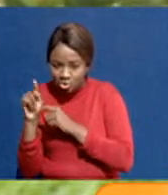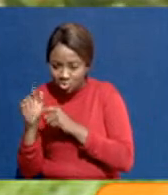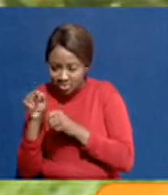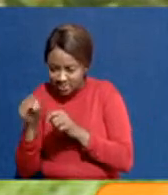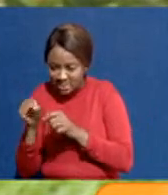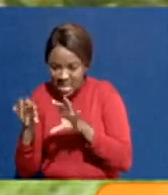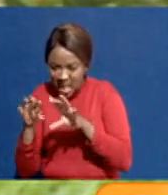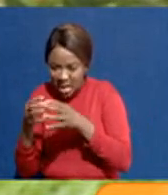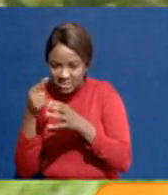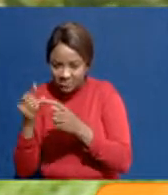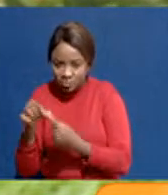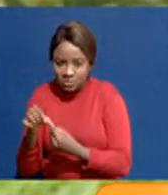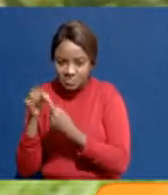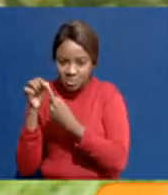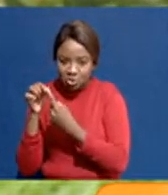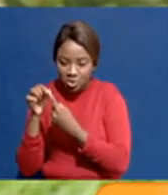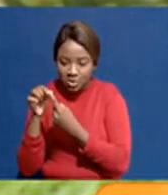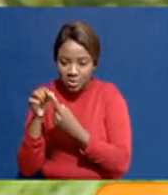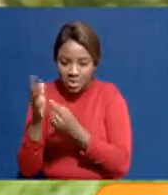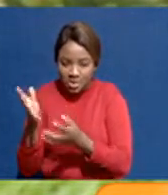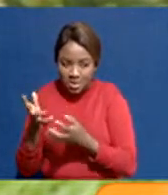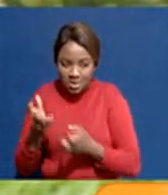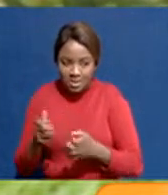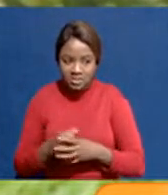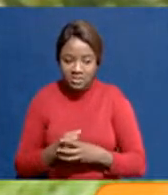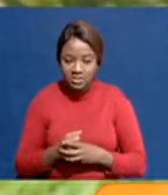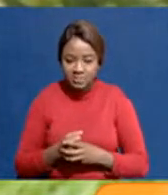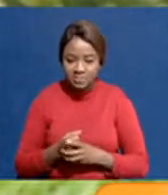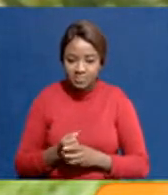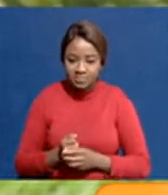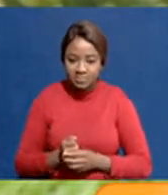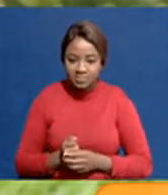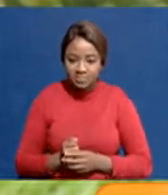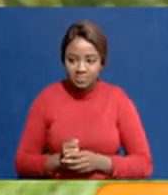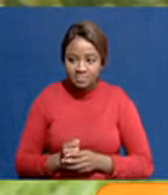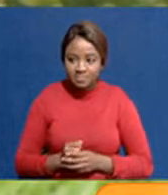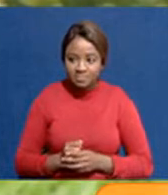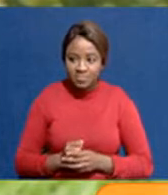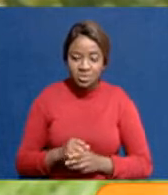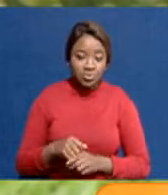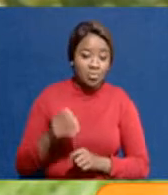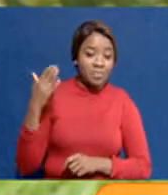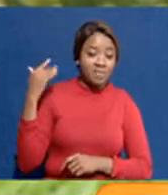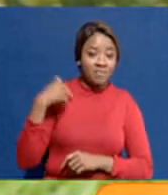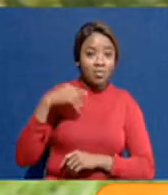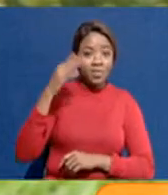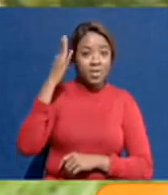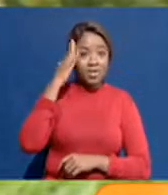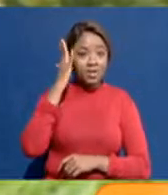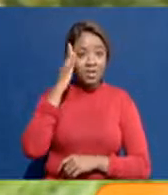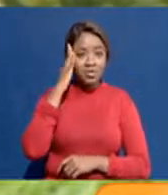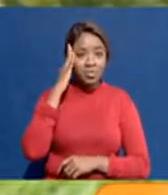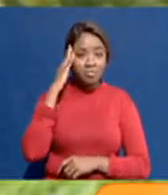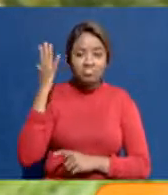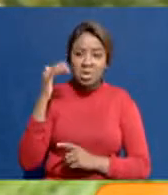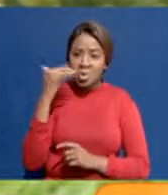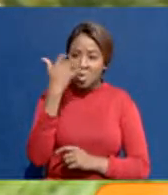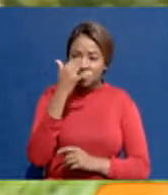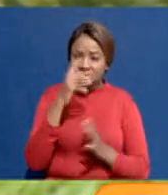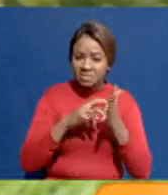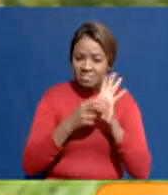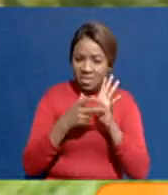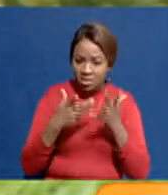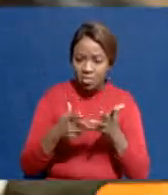with autism, now in the knowledge of what was happening to our son's life,